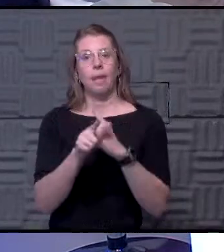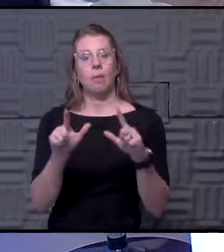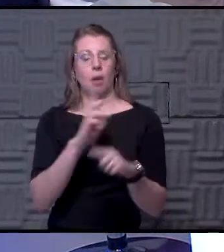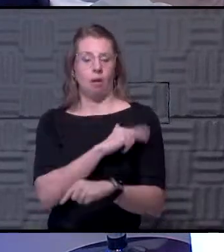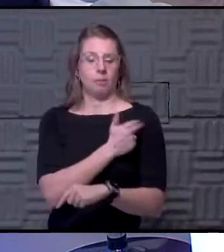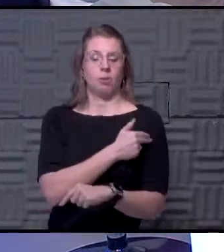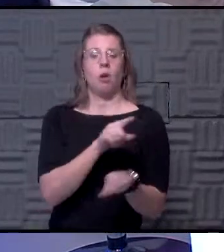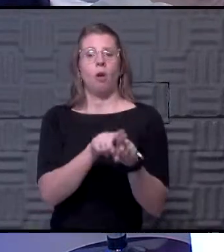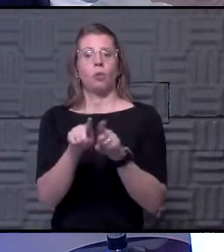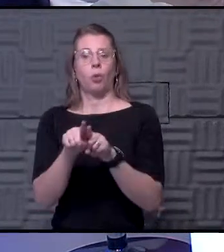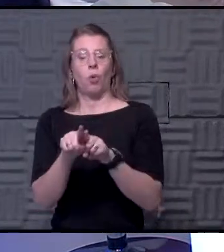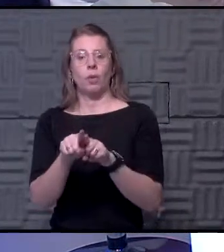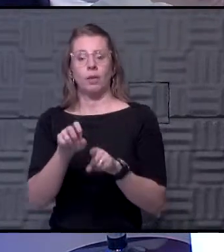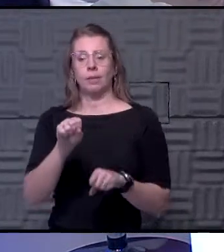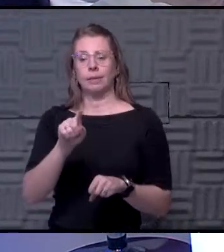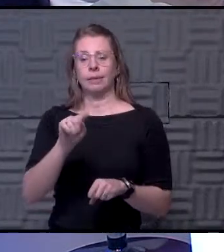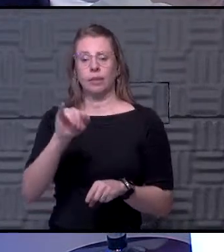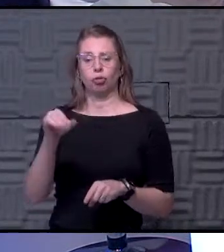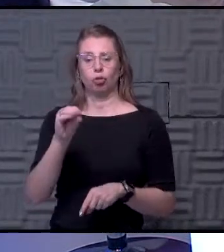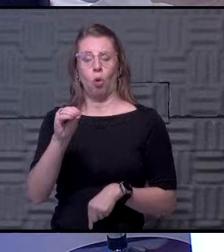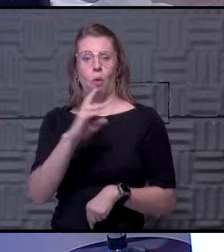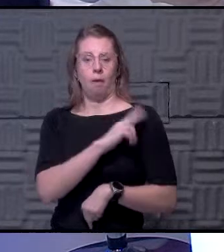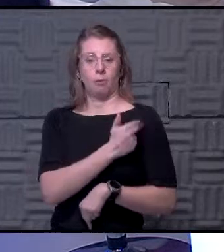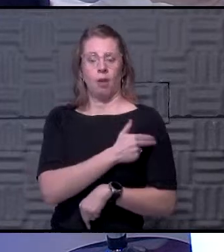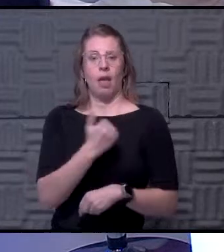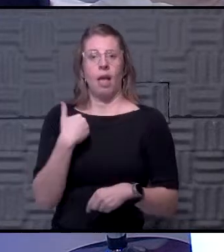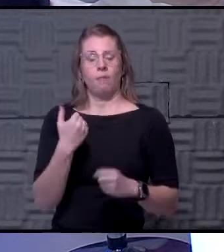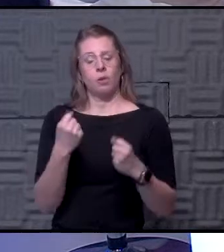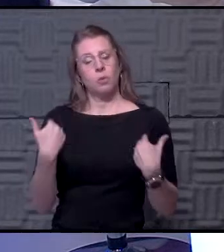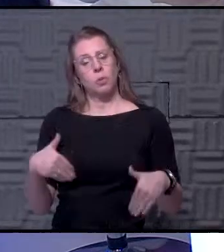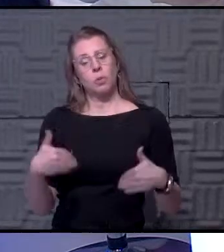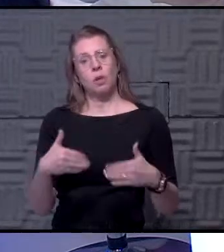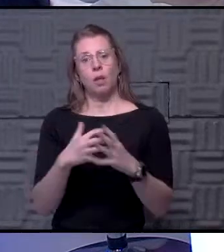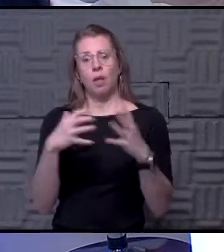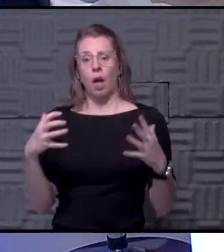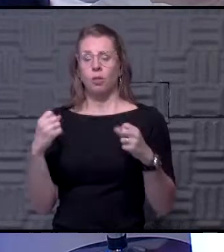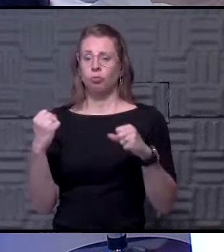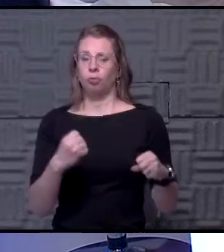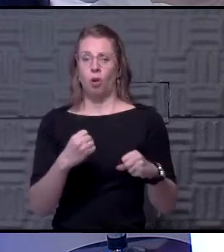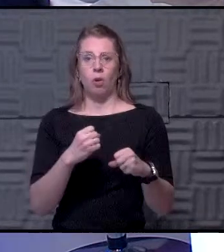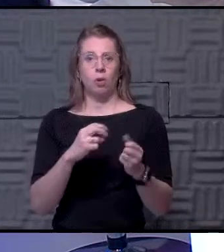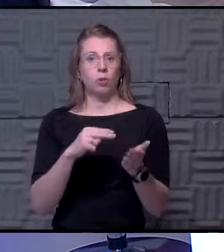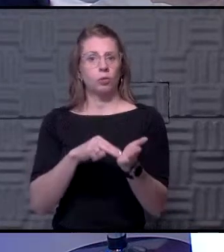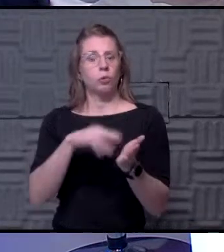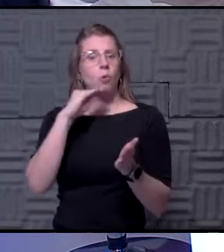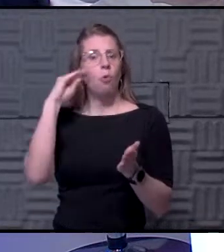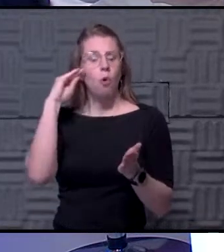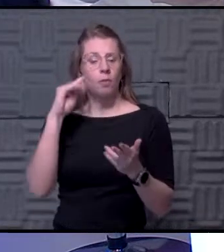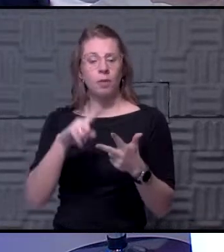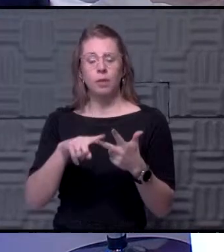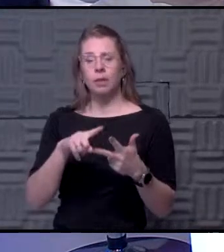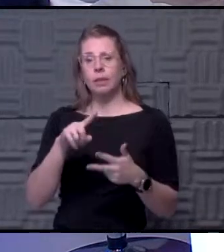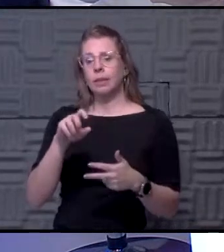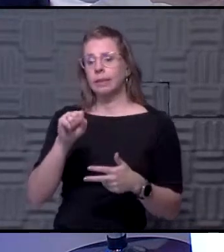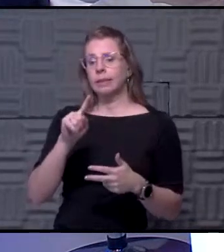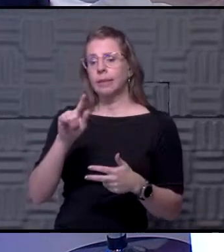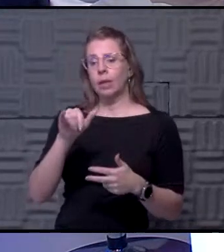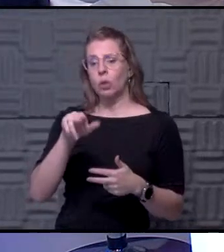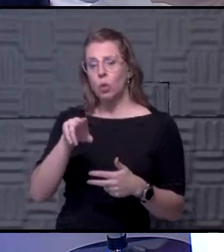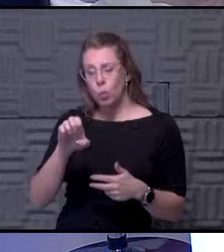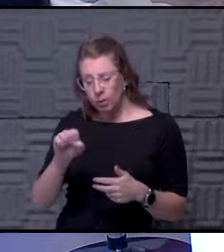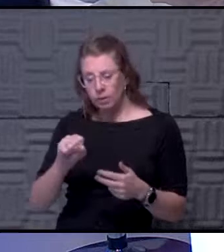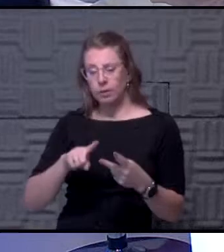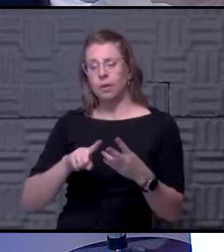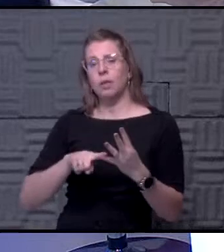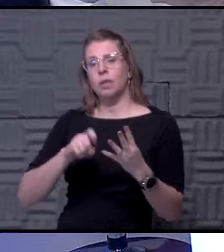Hospital and then also St. Joe Hospital, both have a lot of strong nursing home connections, as does Advent, Shawnee Mission, St. Luke's. They're all talking about